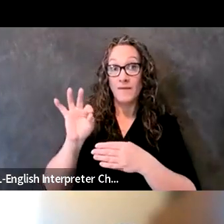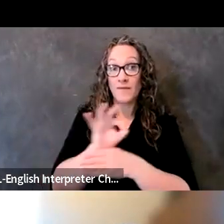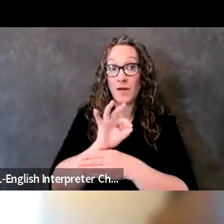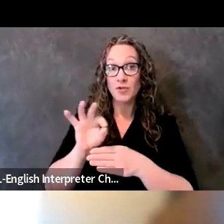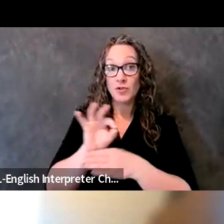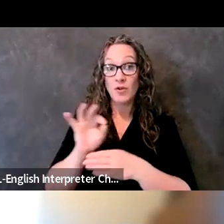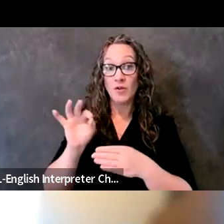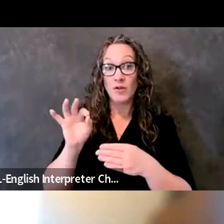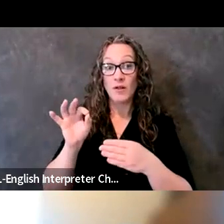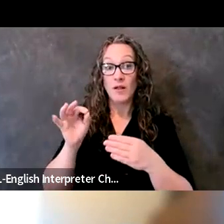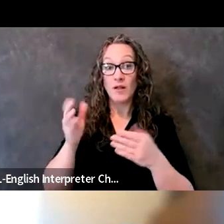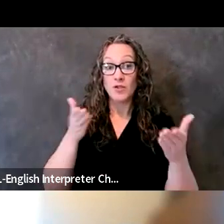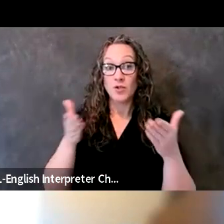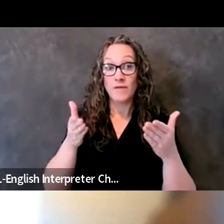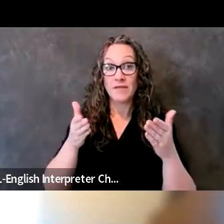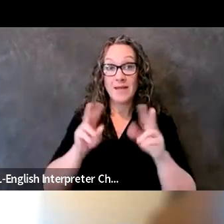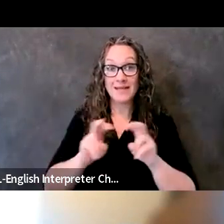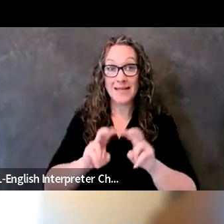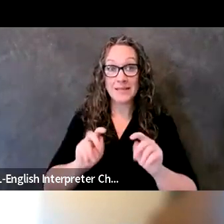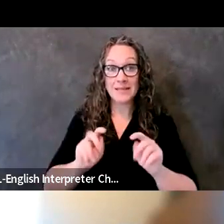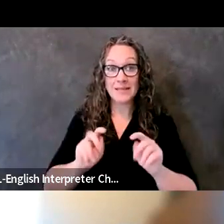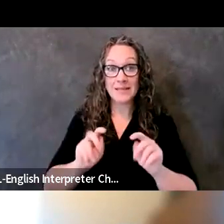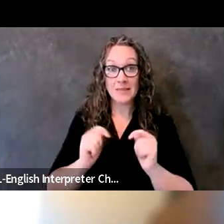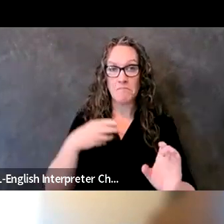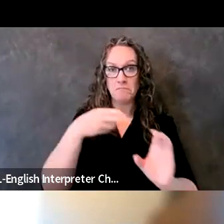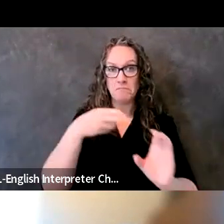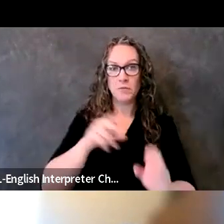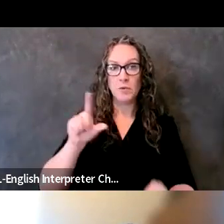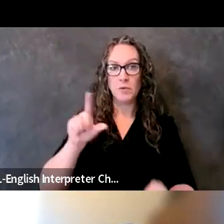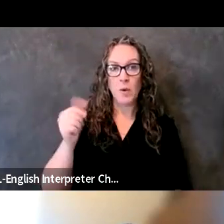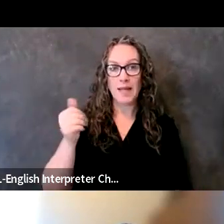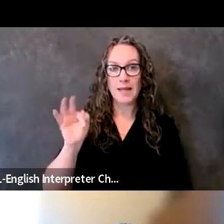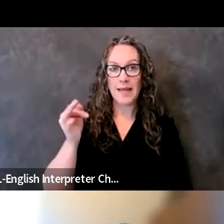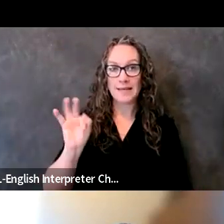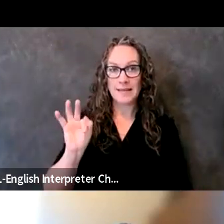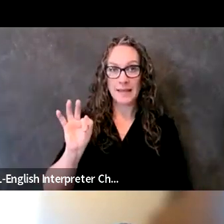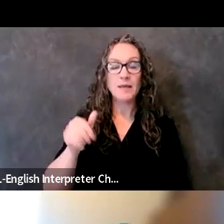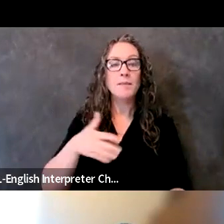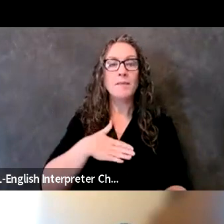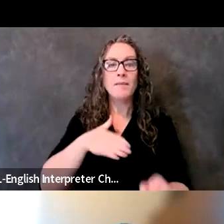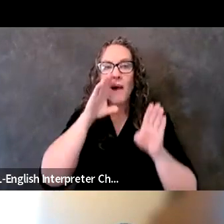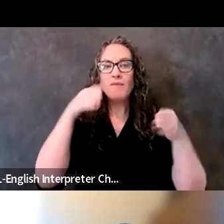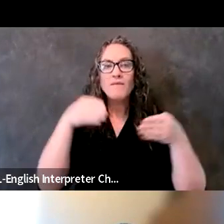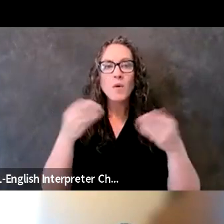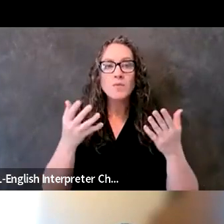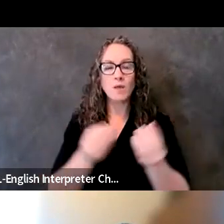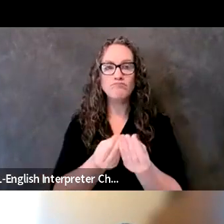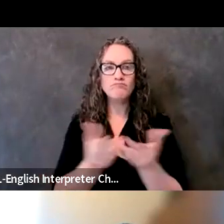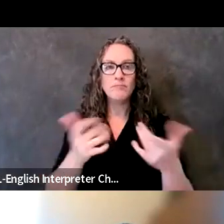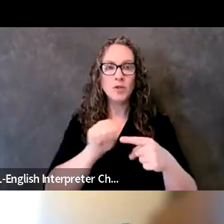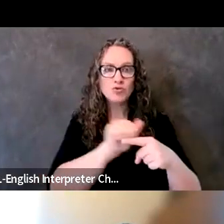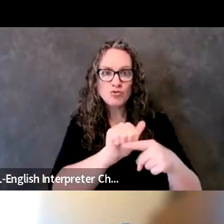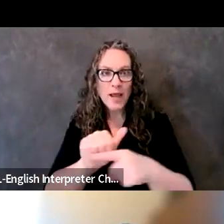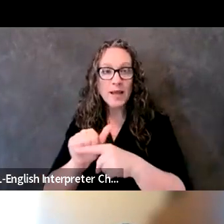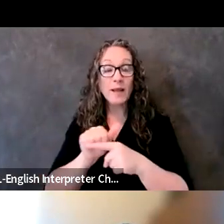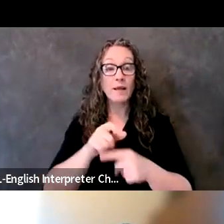in 2019. So I'm very focused on getting people trained and having them be able to deploy